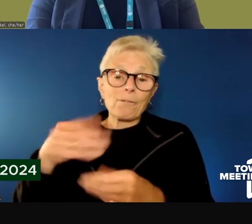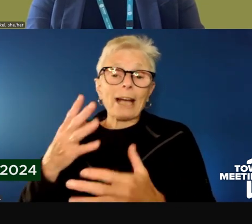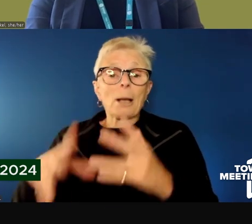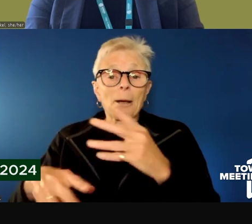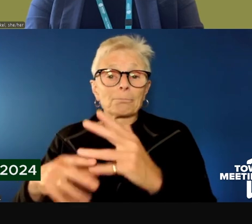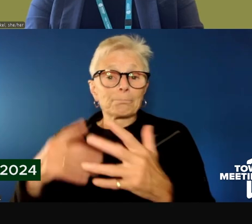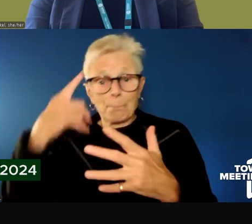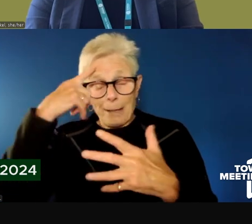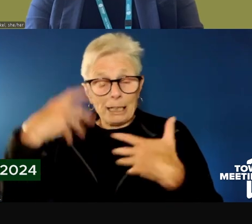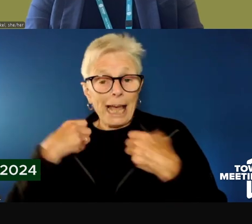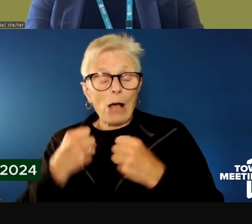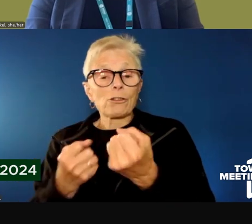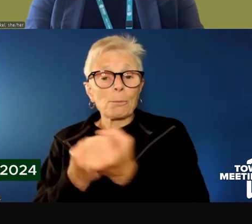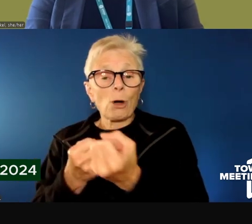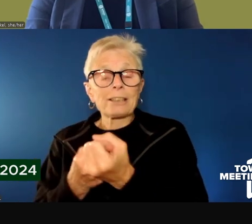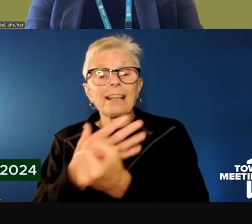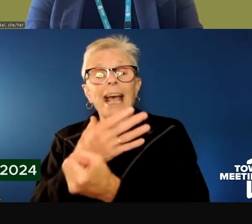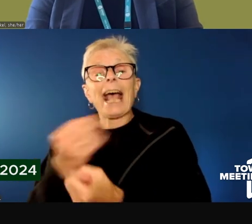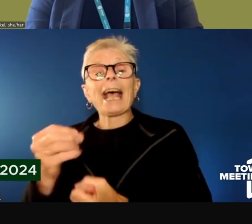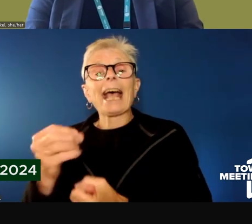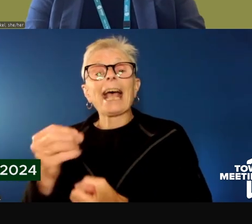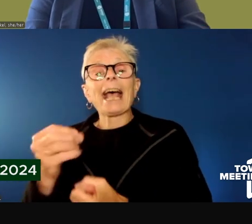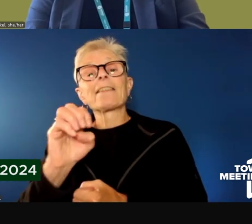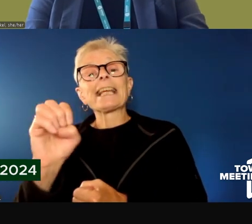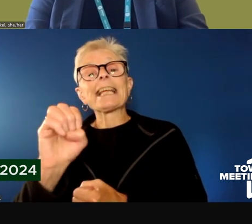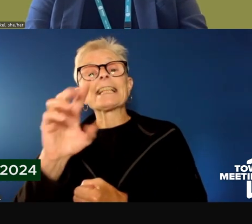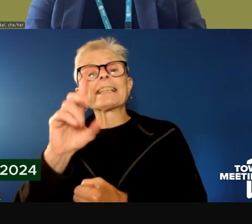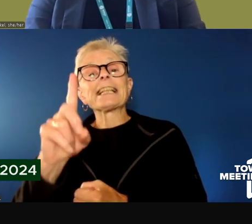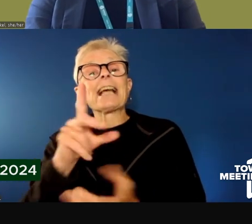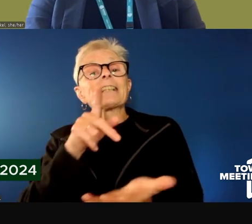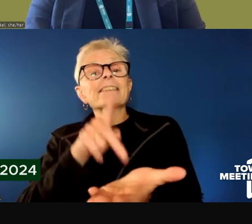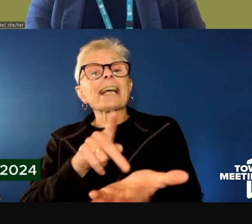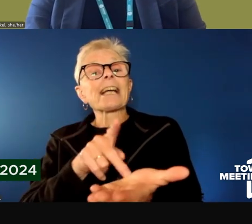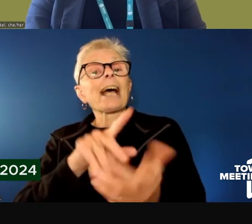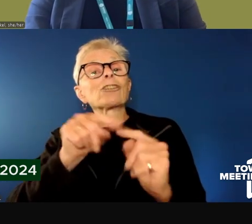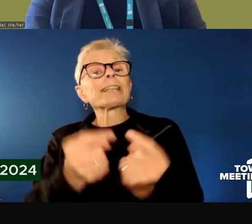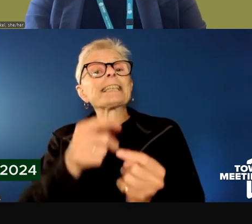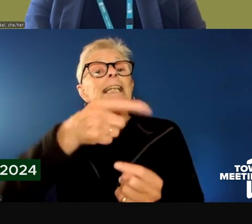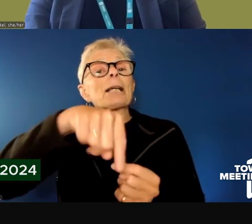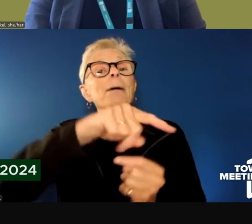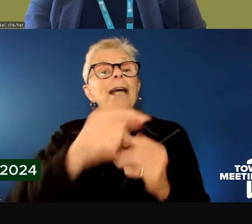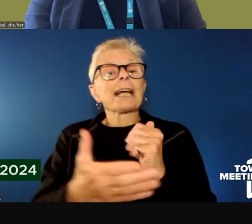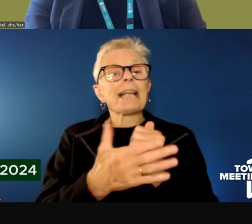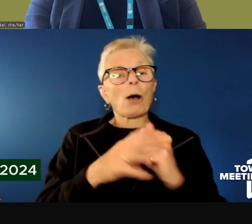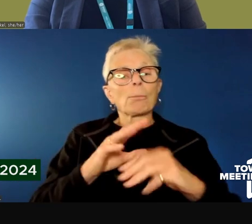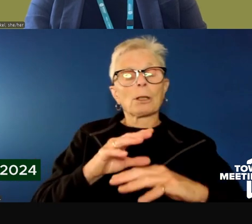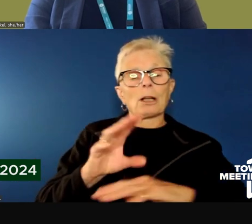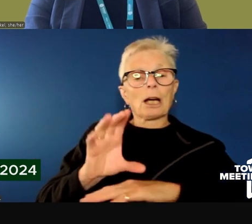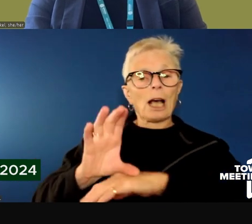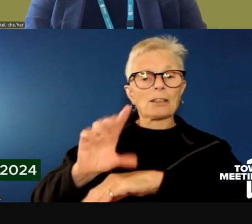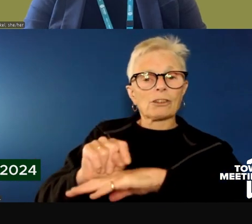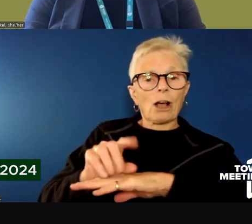capacity in the emergency department psychiatry team to help provide direction regarding